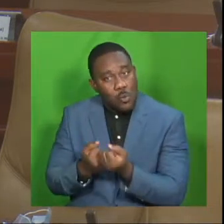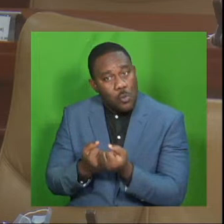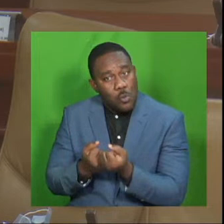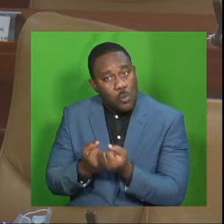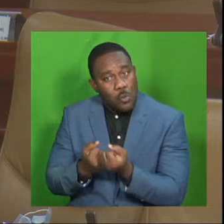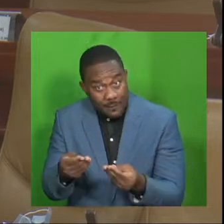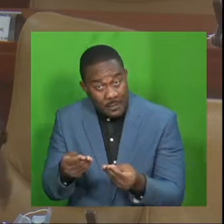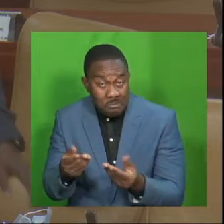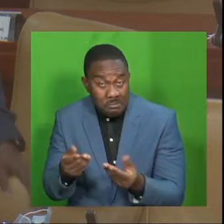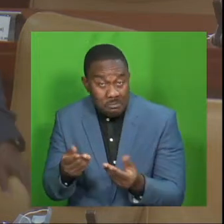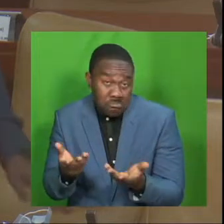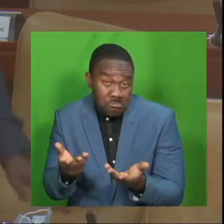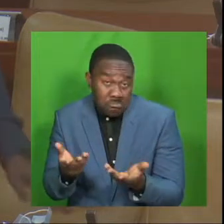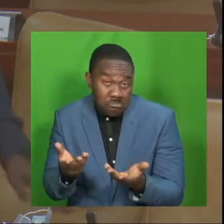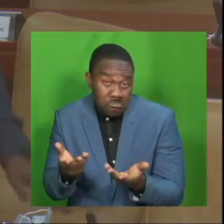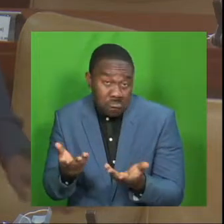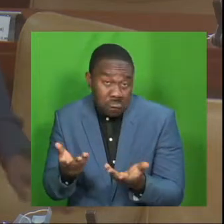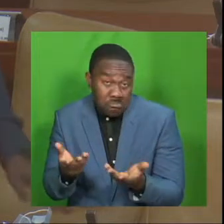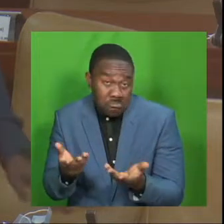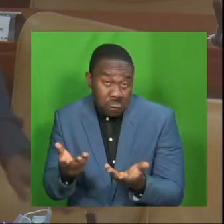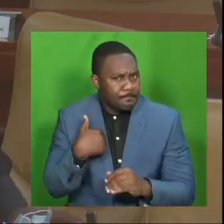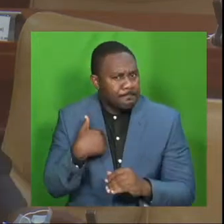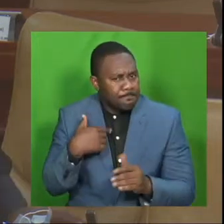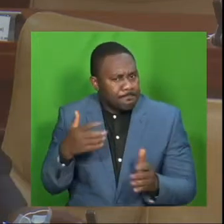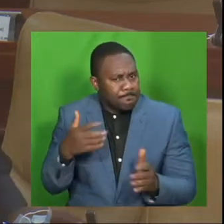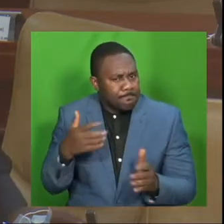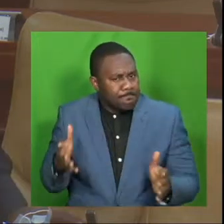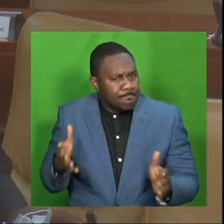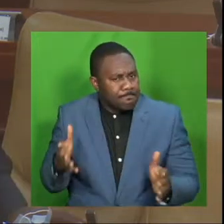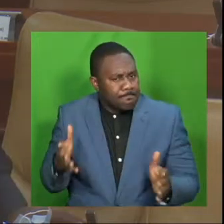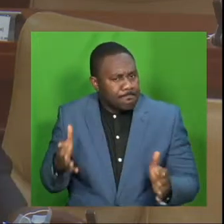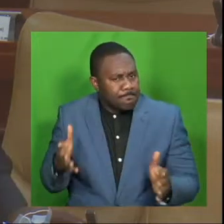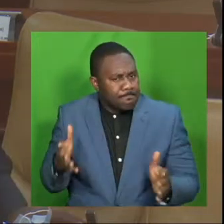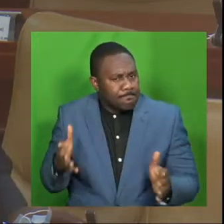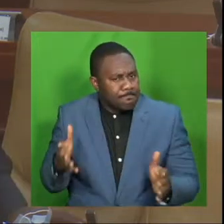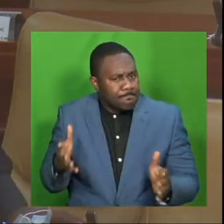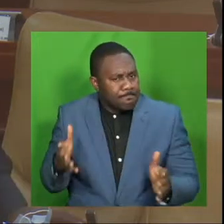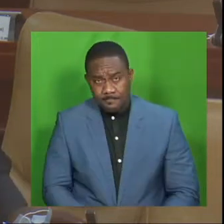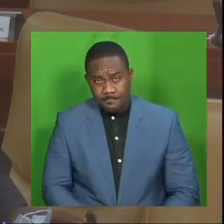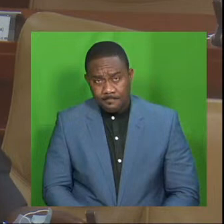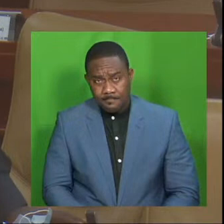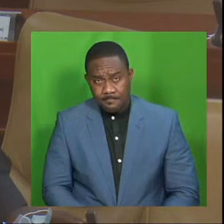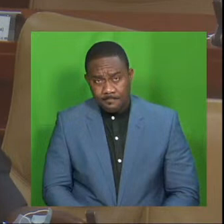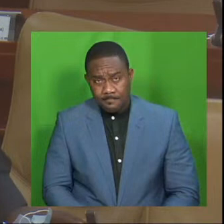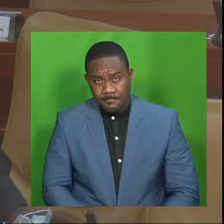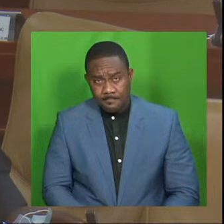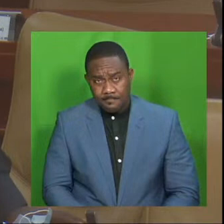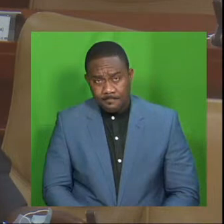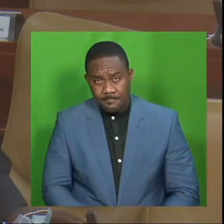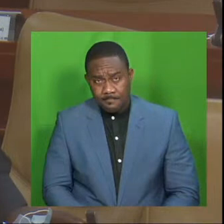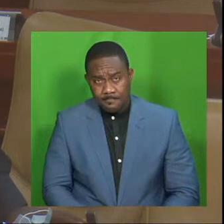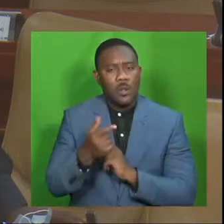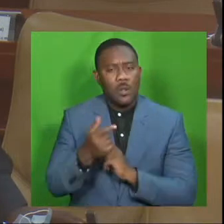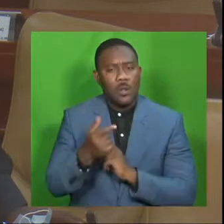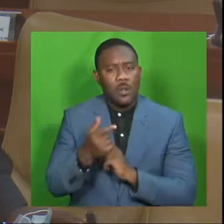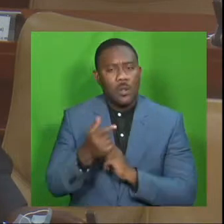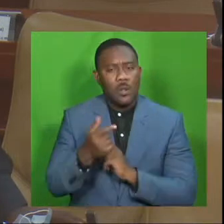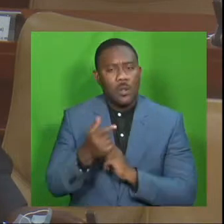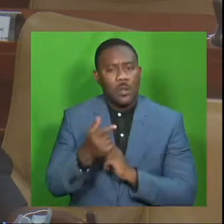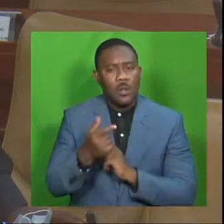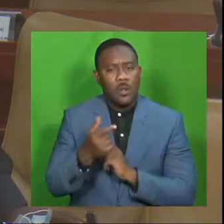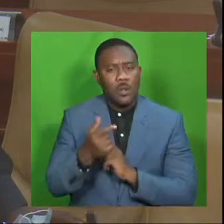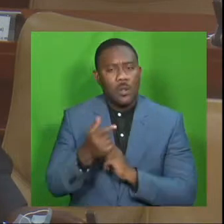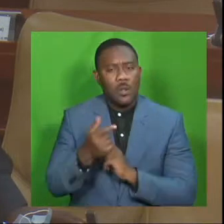also want to strongly urge that the local government ministry and the